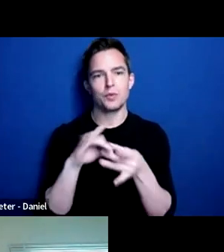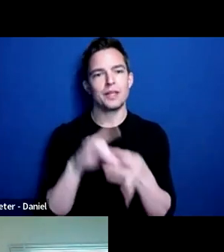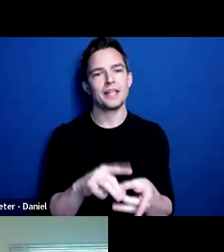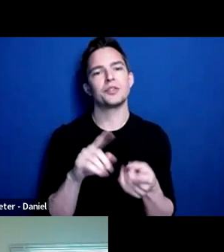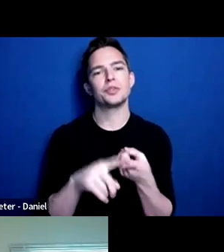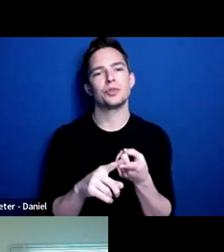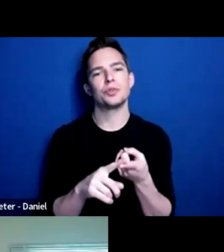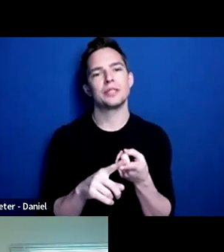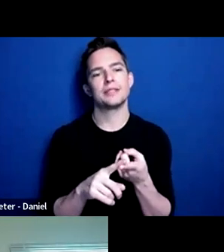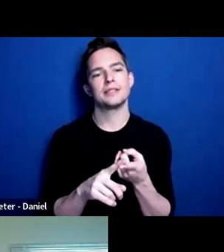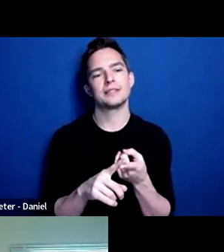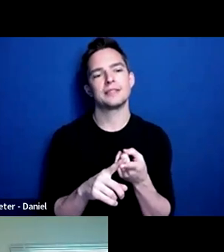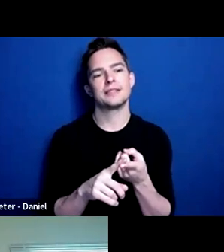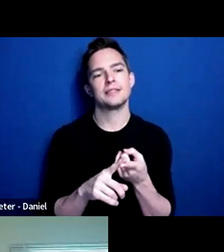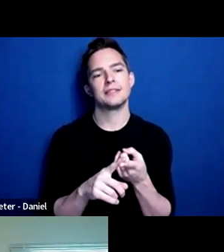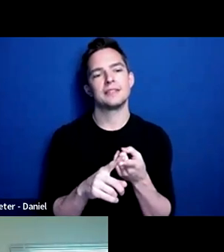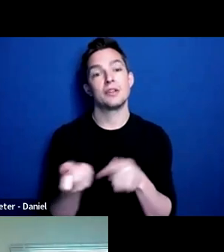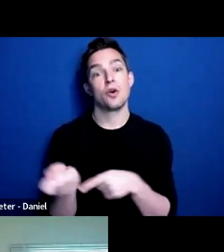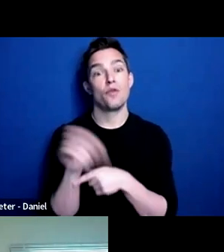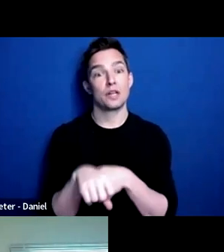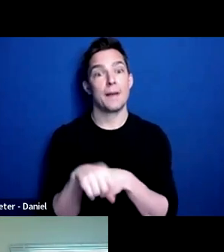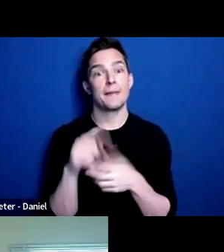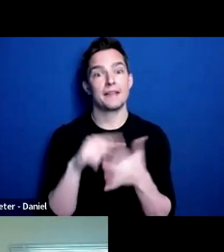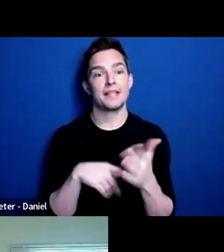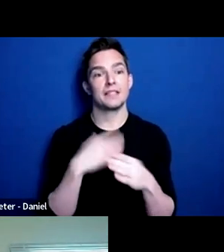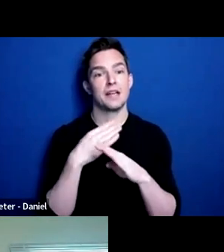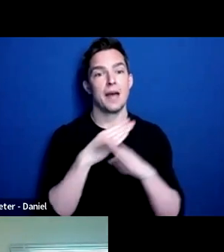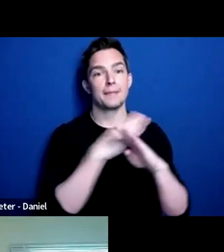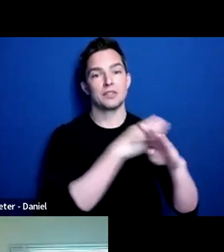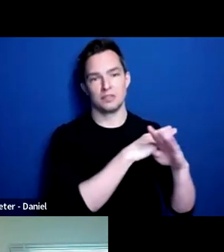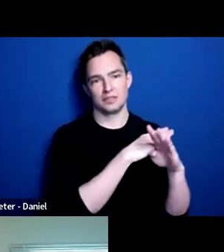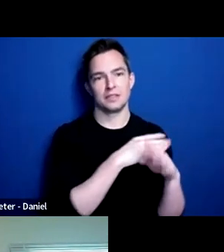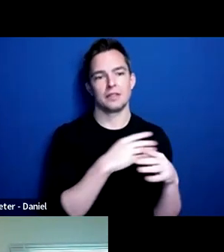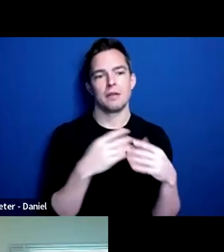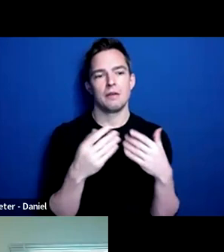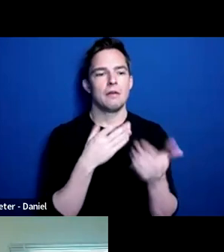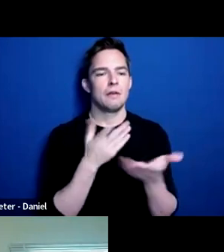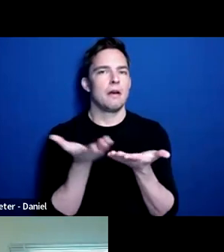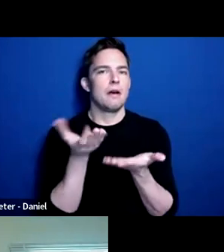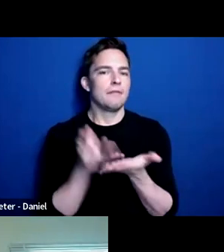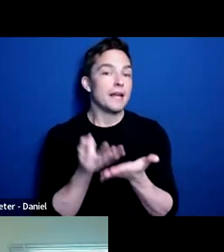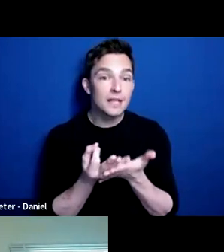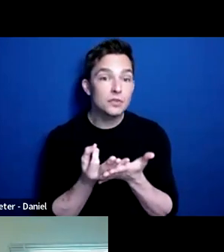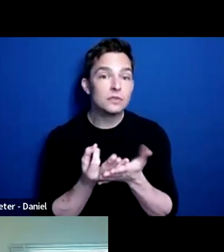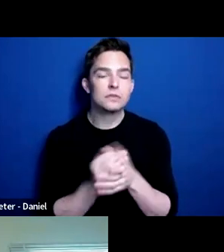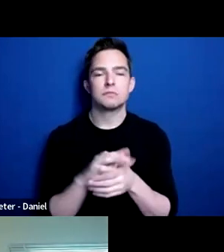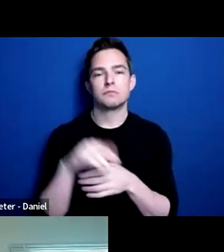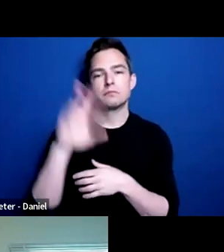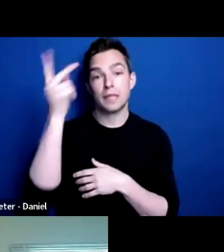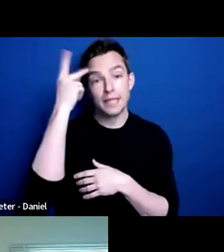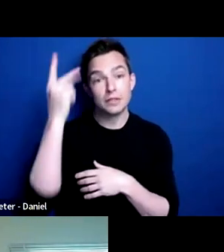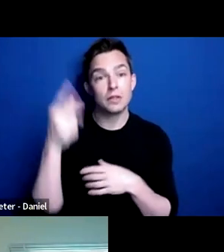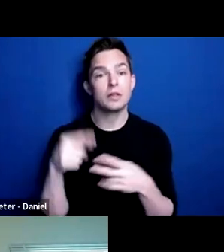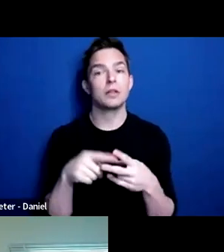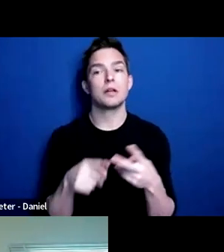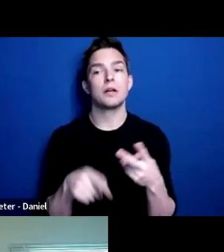to overcoming these obstacles that you mentioned, whether they're financial, whether they're political, whether they're